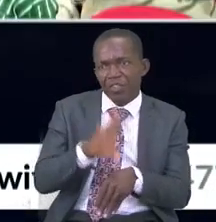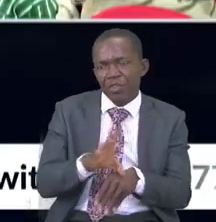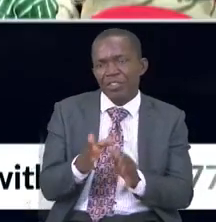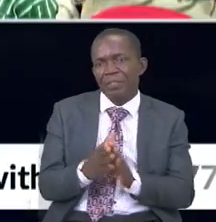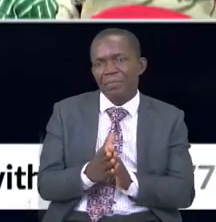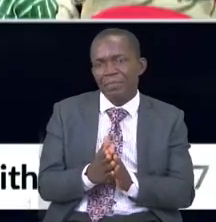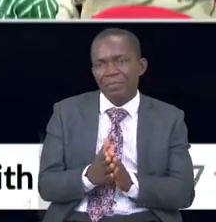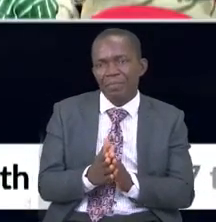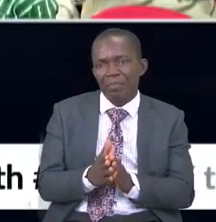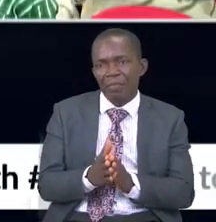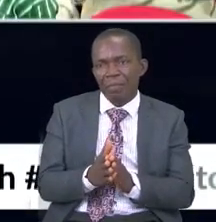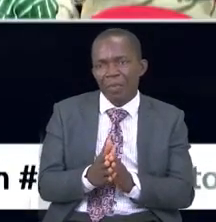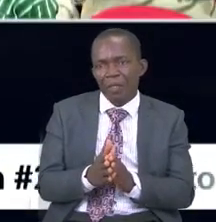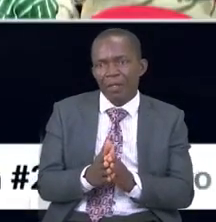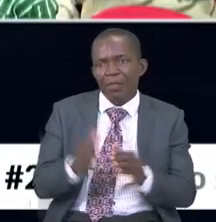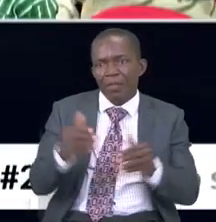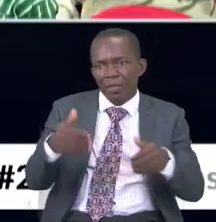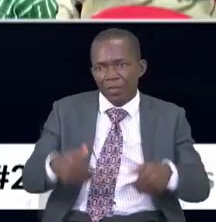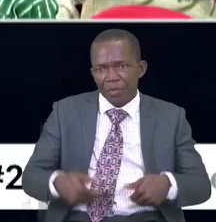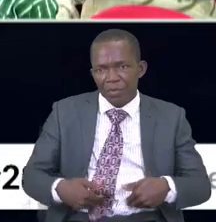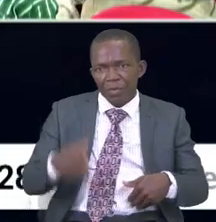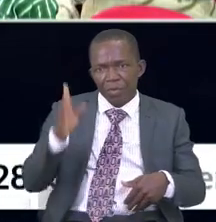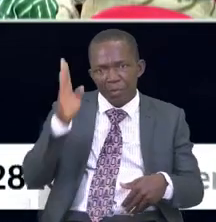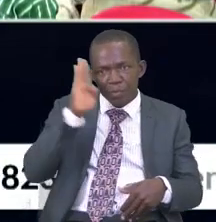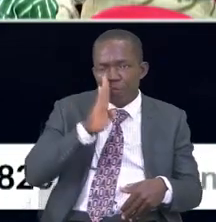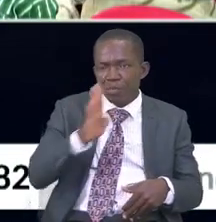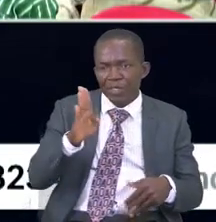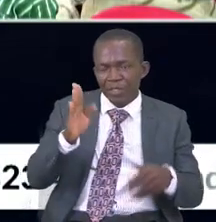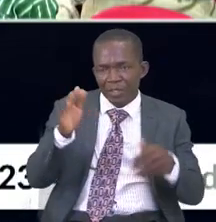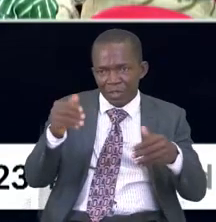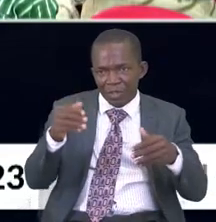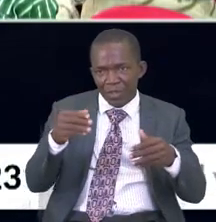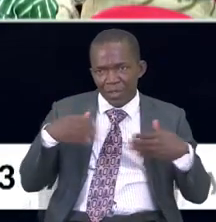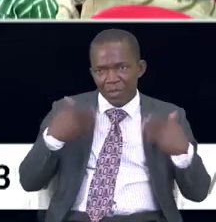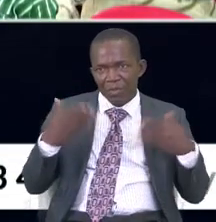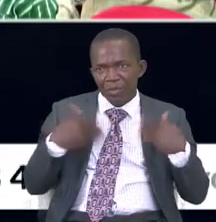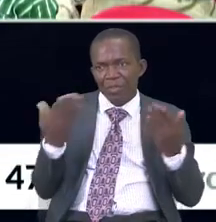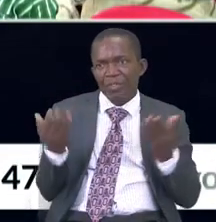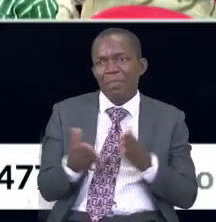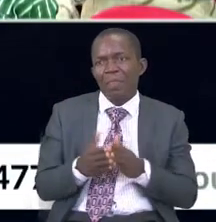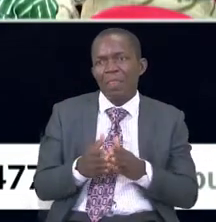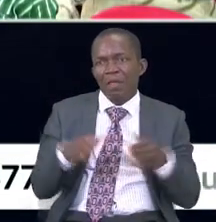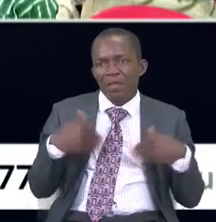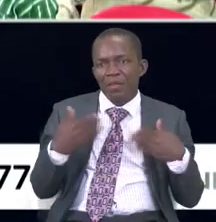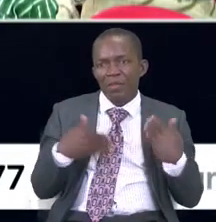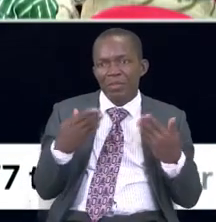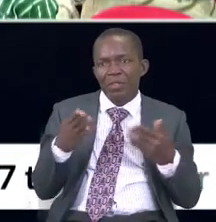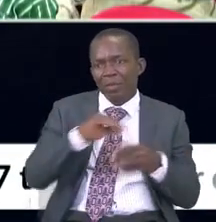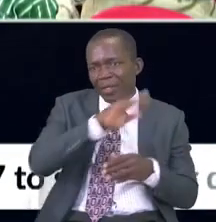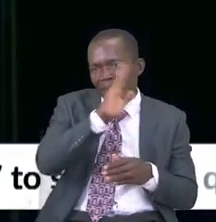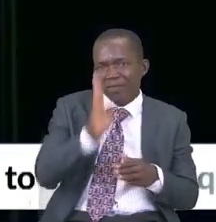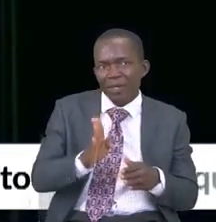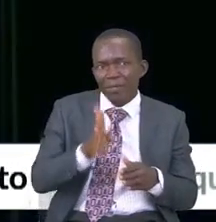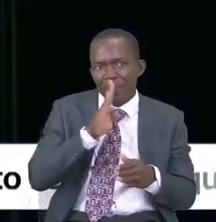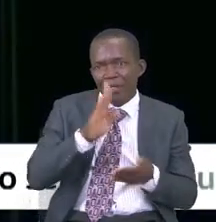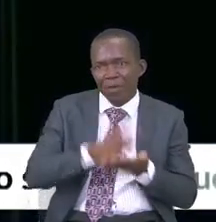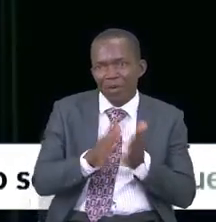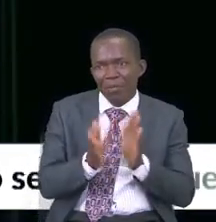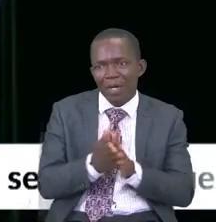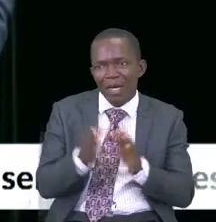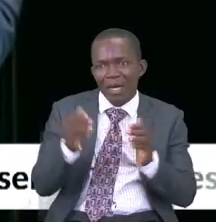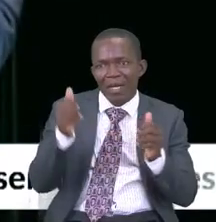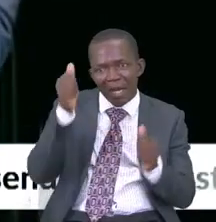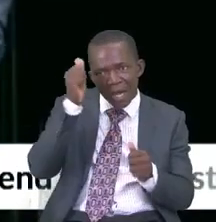kids. The youth will be youth. A youth cannot become an adult overnight. And so in the self same